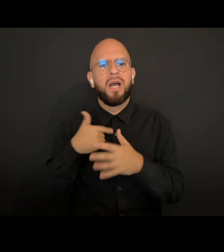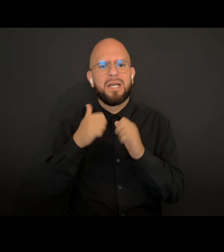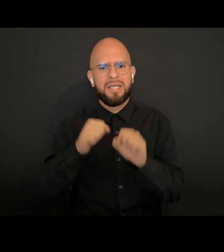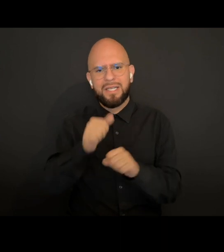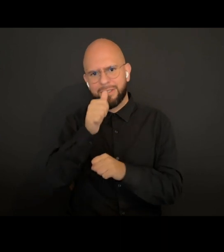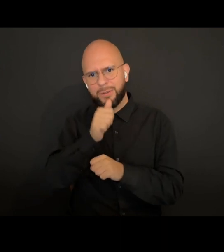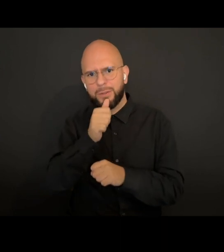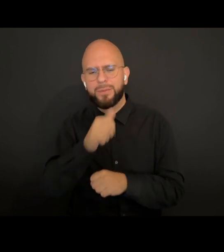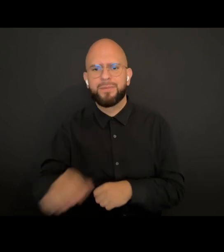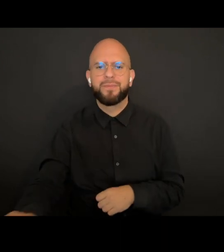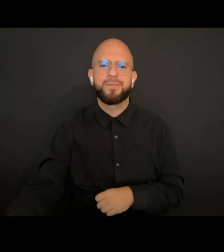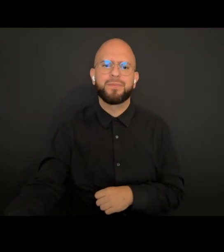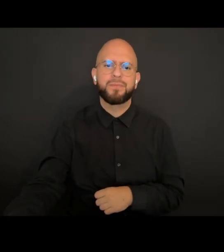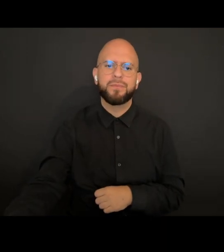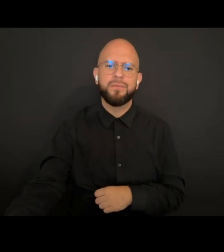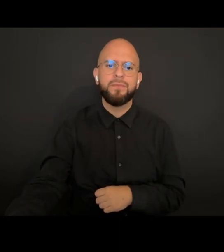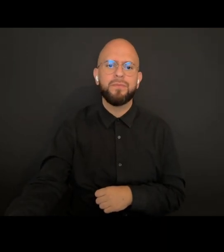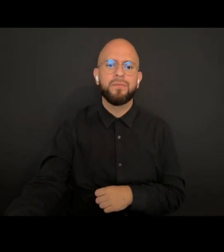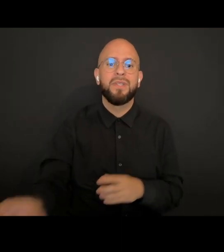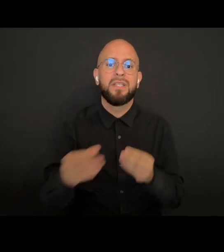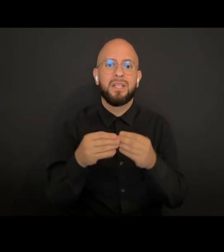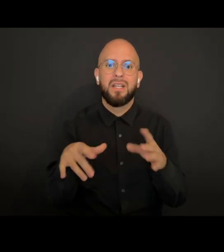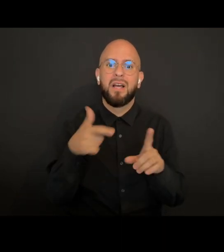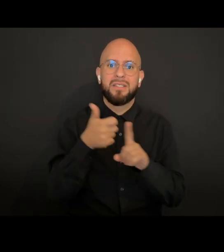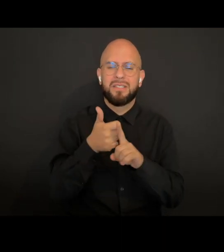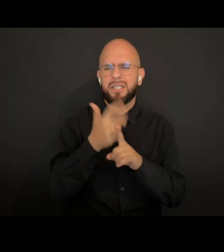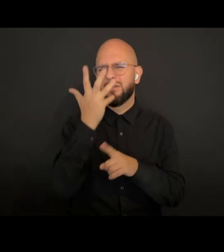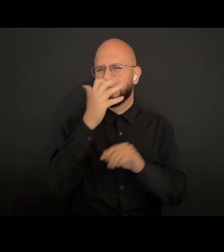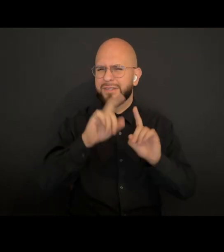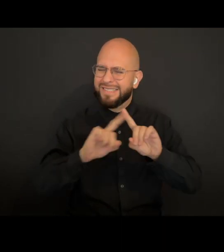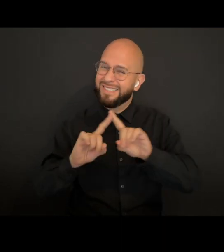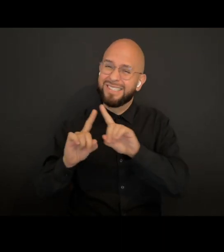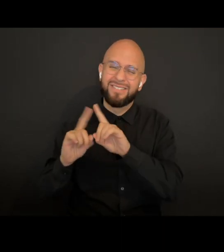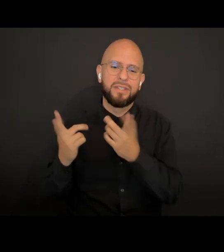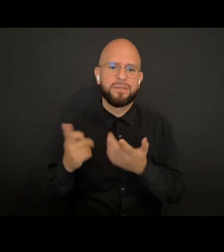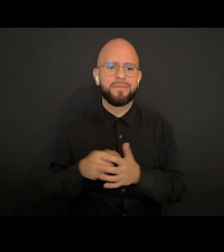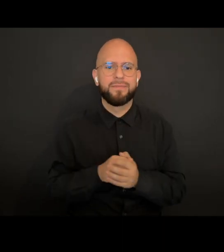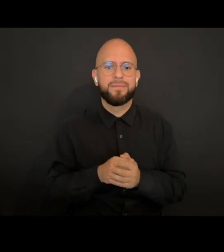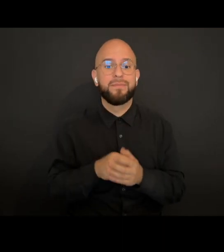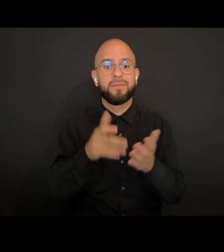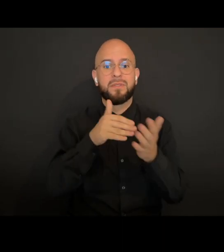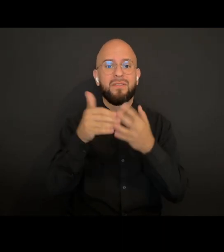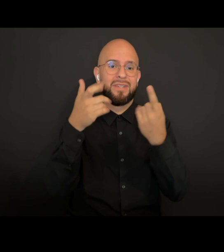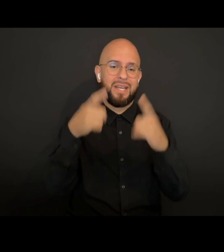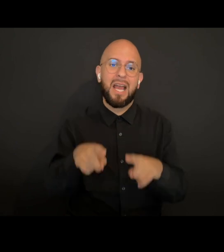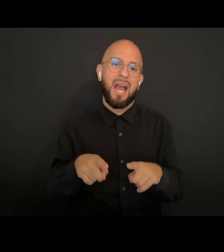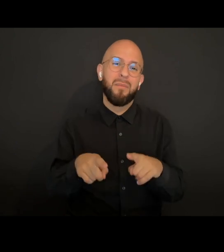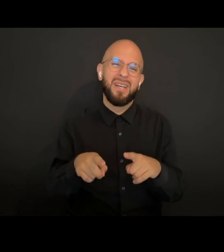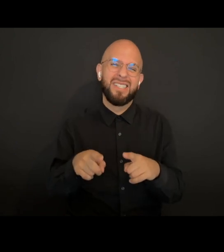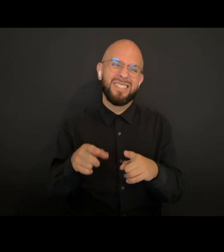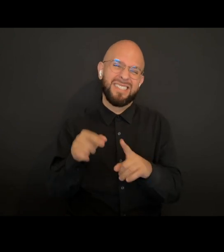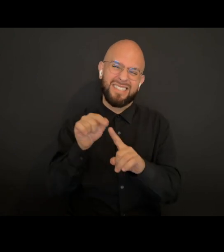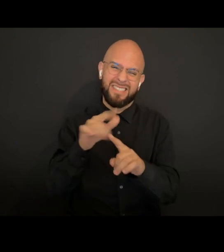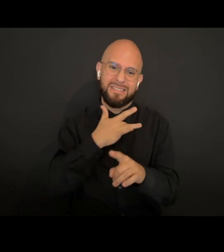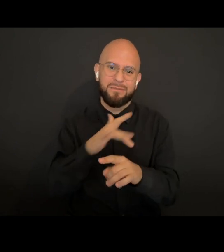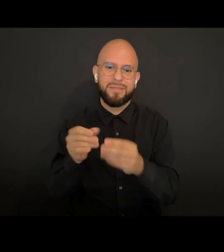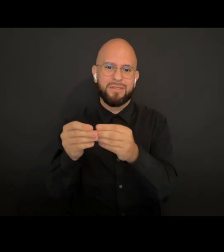of coping. The loss itself takes many forms, often the passing of a loved